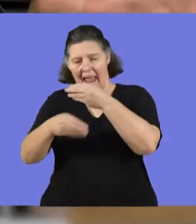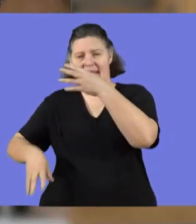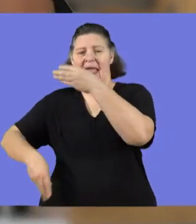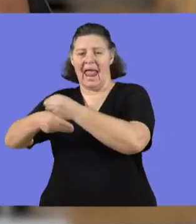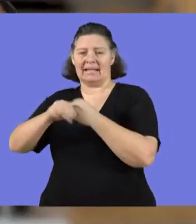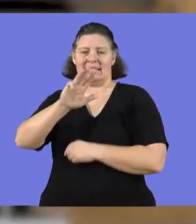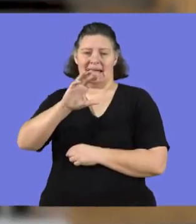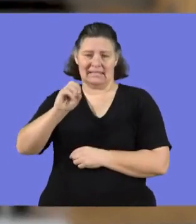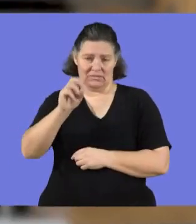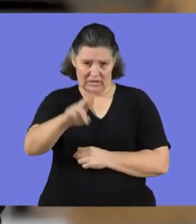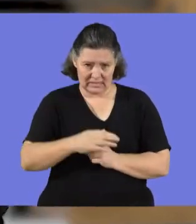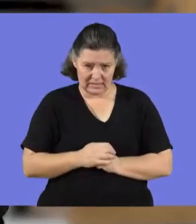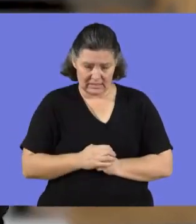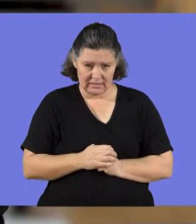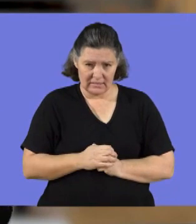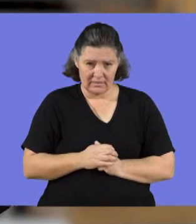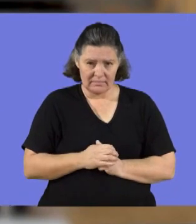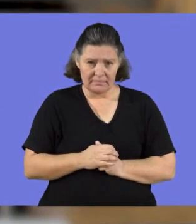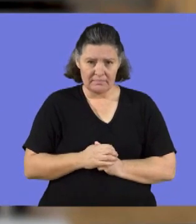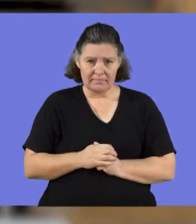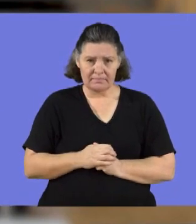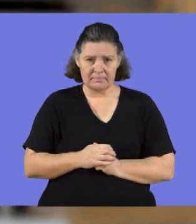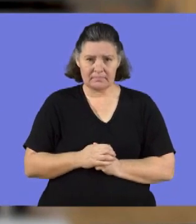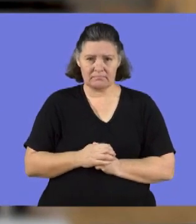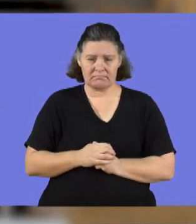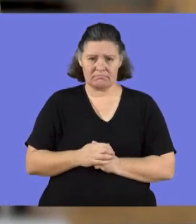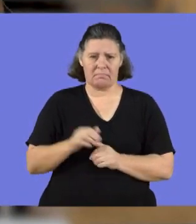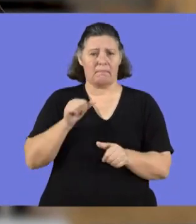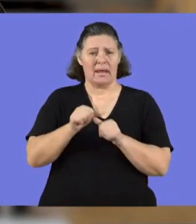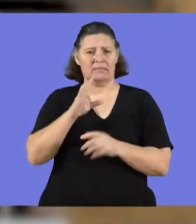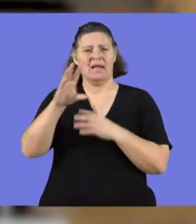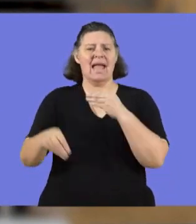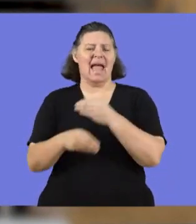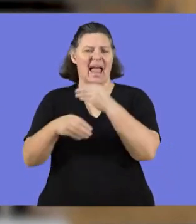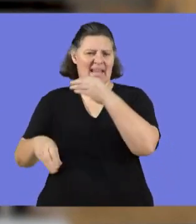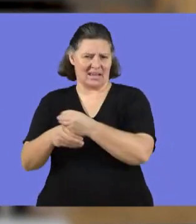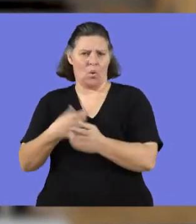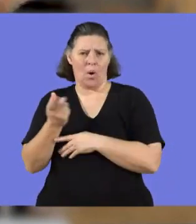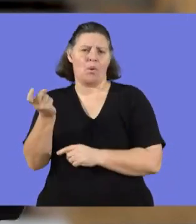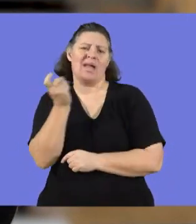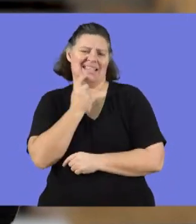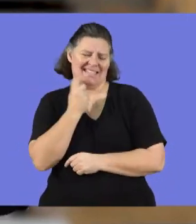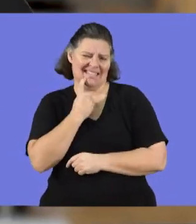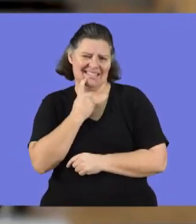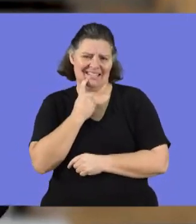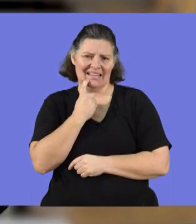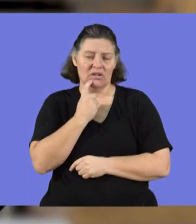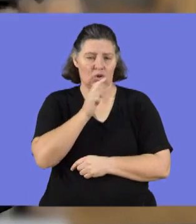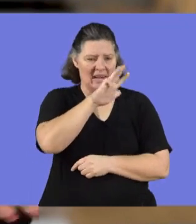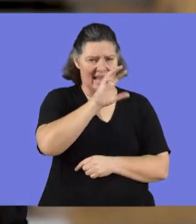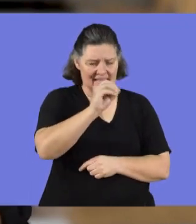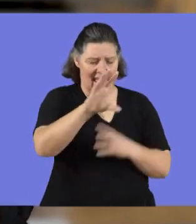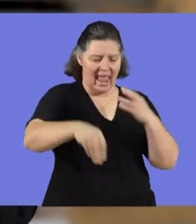can add 90 rand again. I want us to do the method of addition because that seems to be